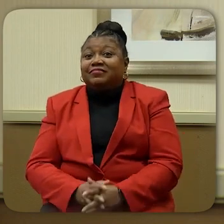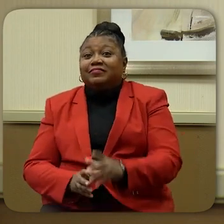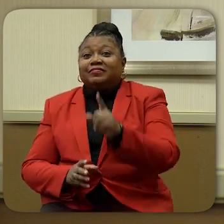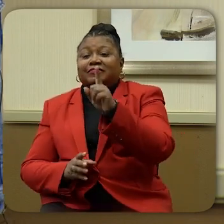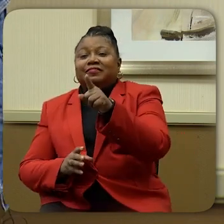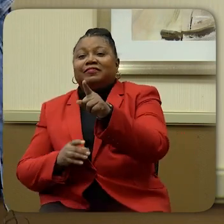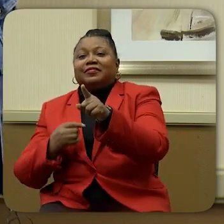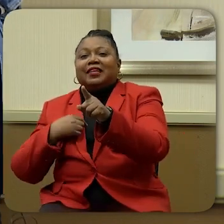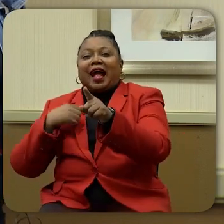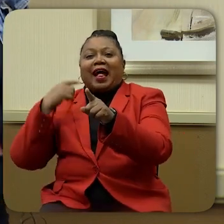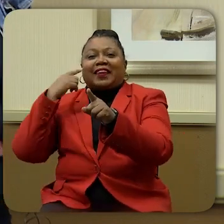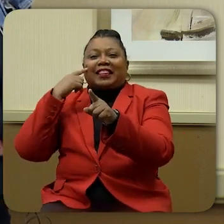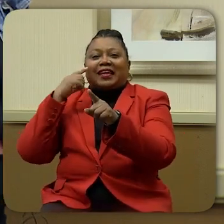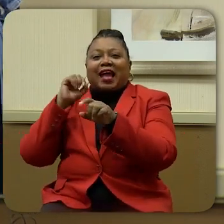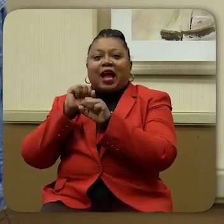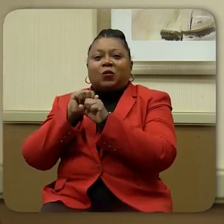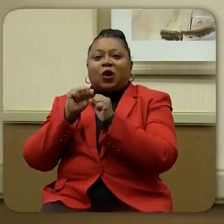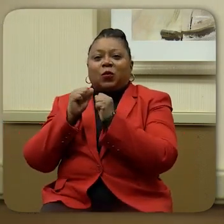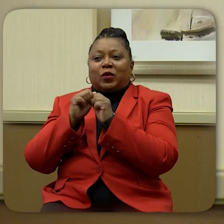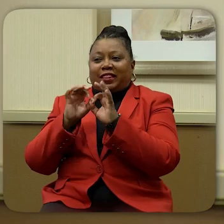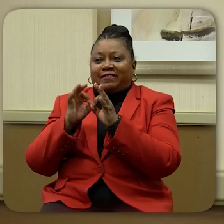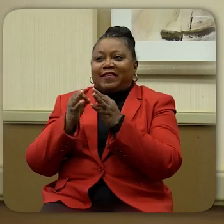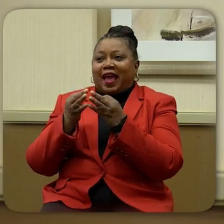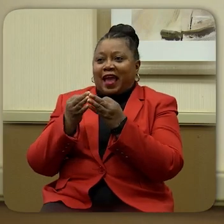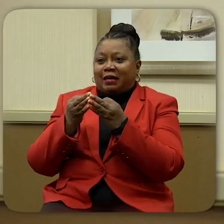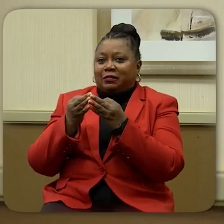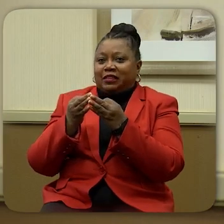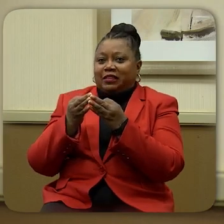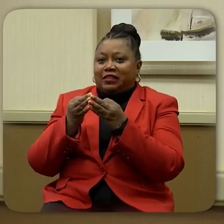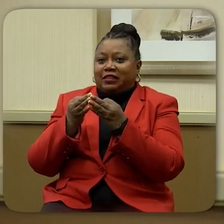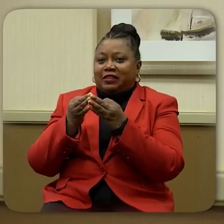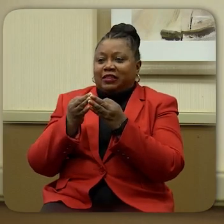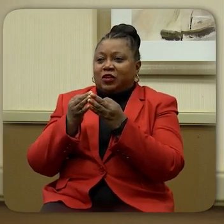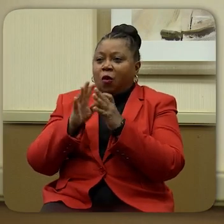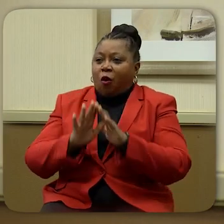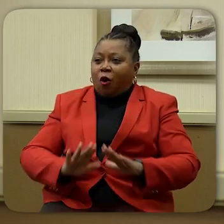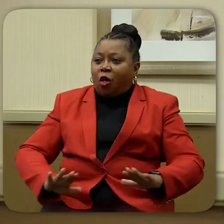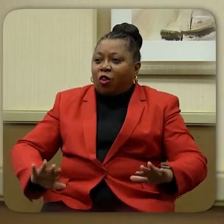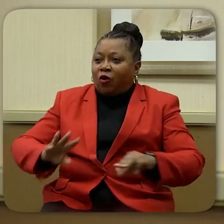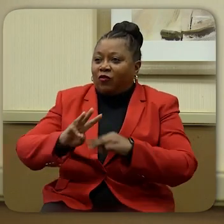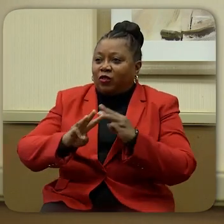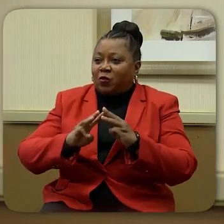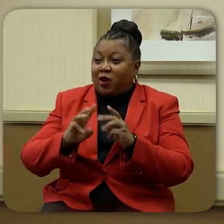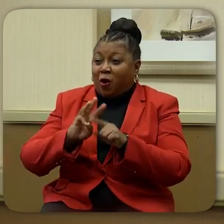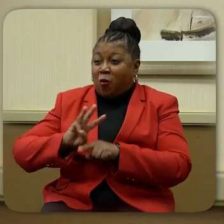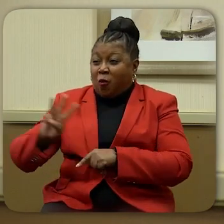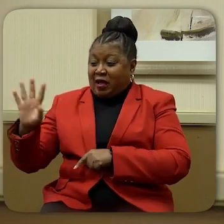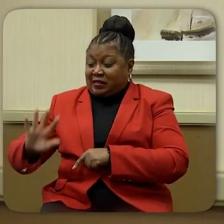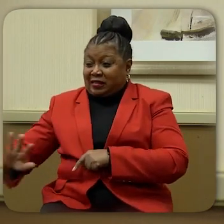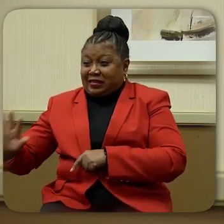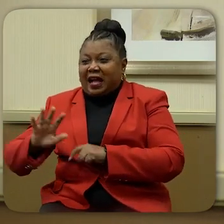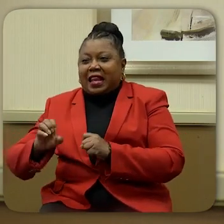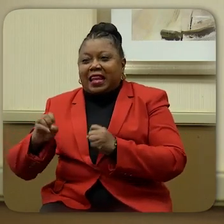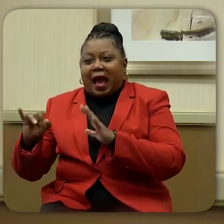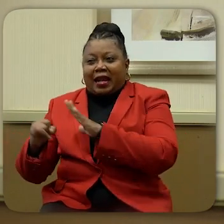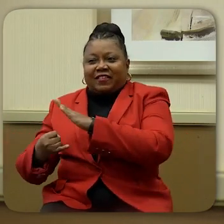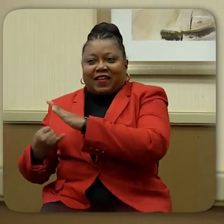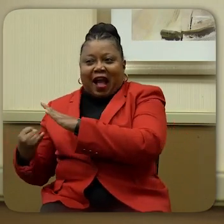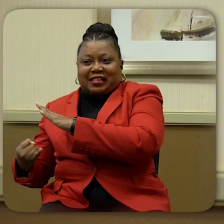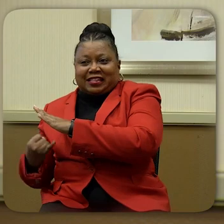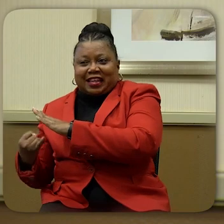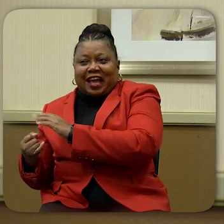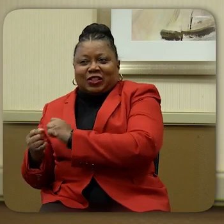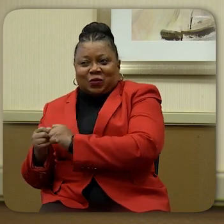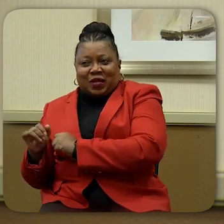Yeah. I think that, I work with families, kids out in the world, way west, and a lot of isolation